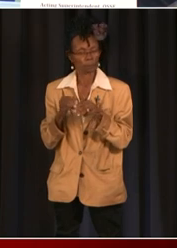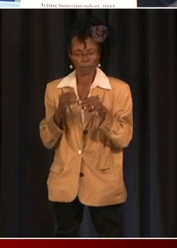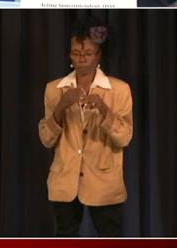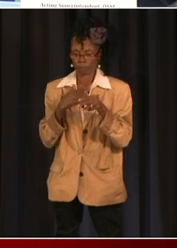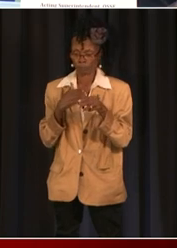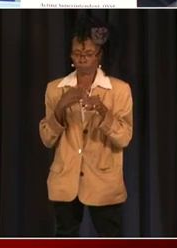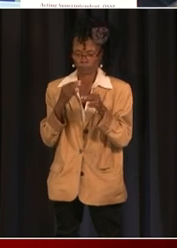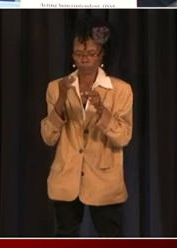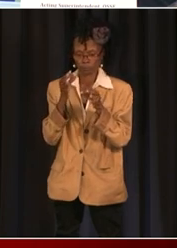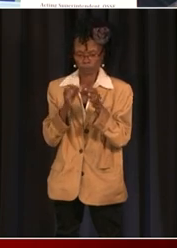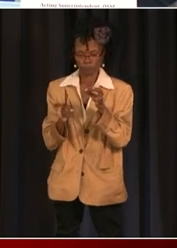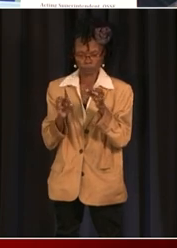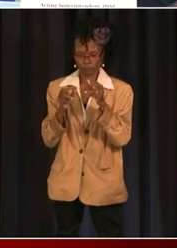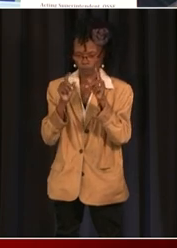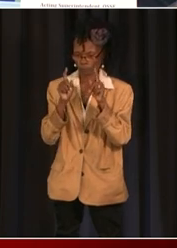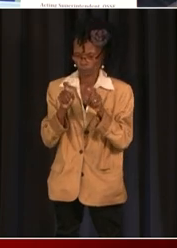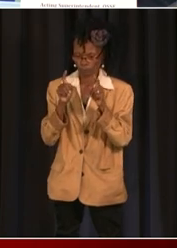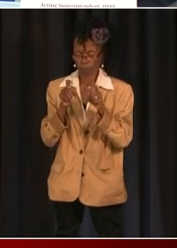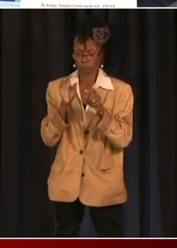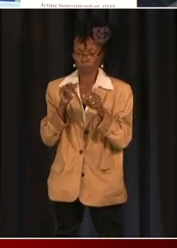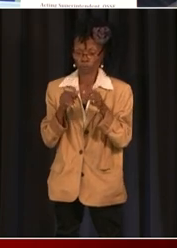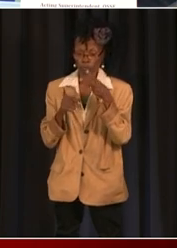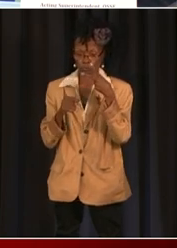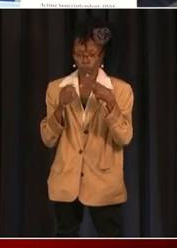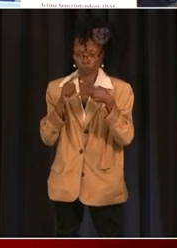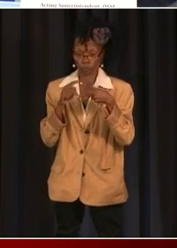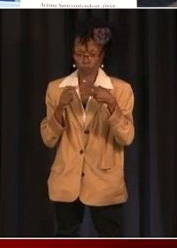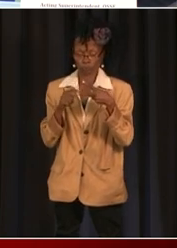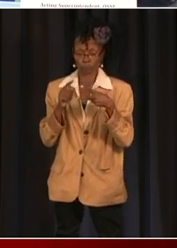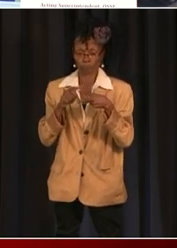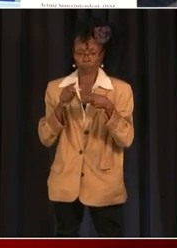Fairly simple. Students will